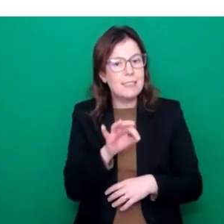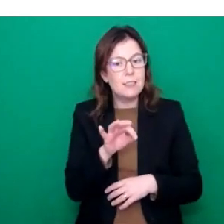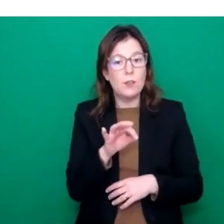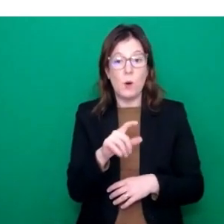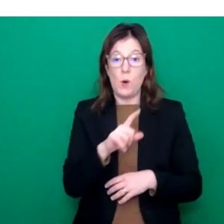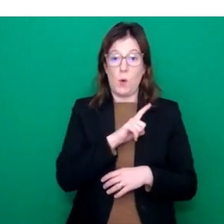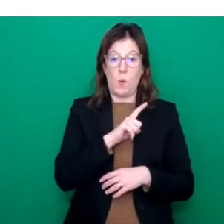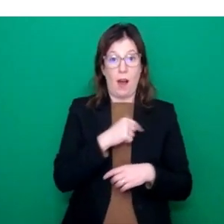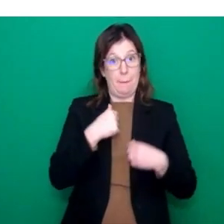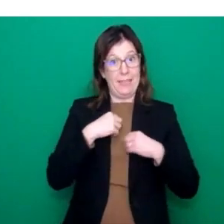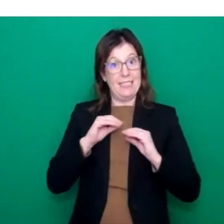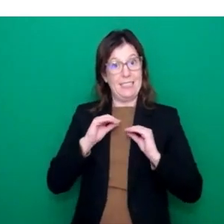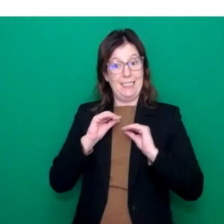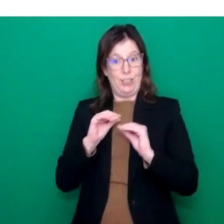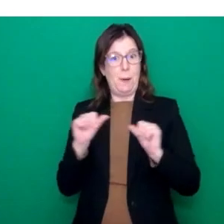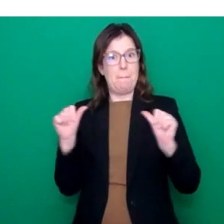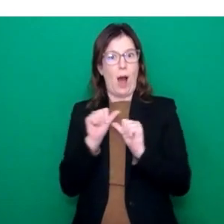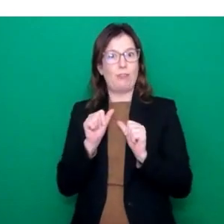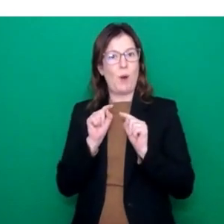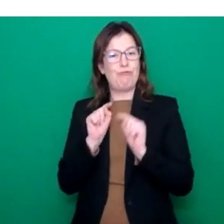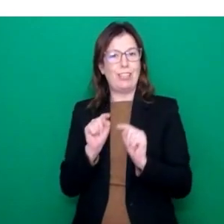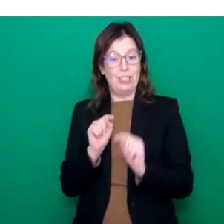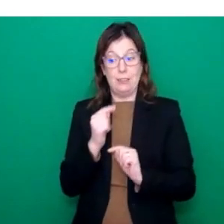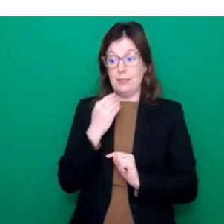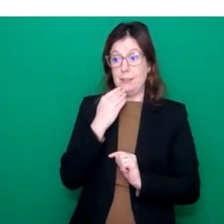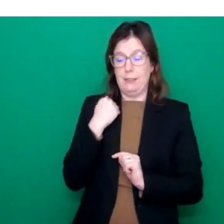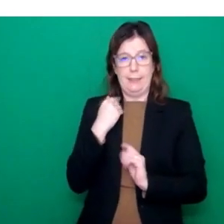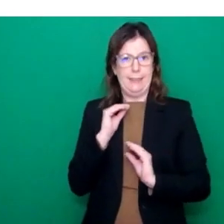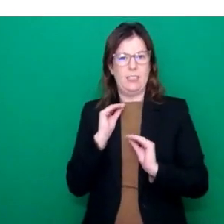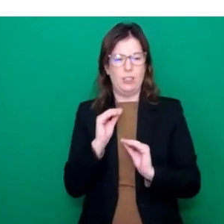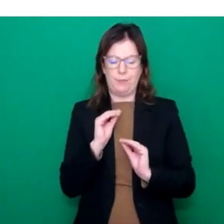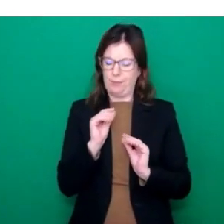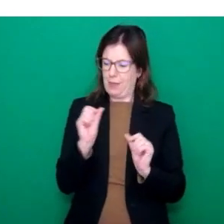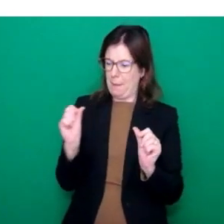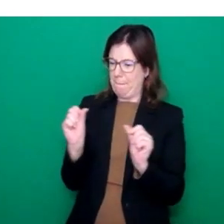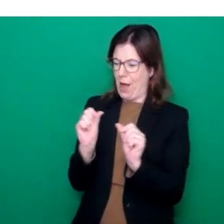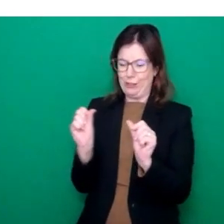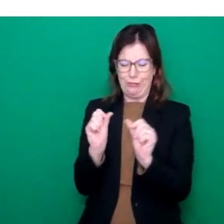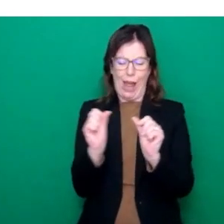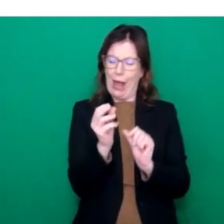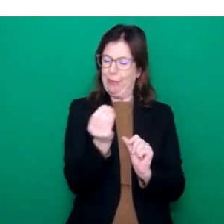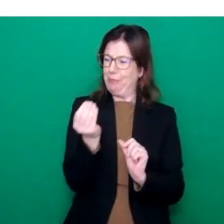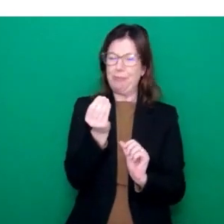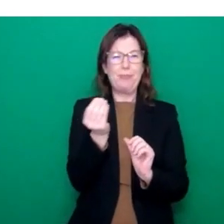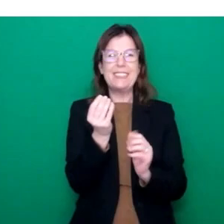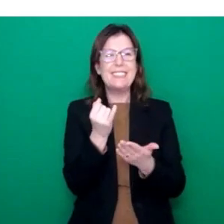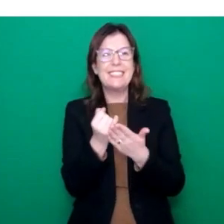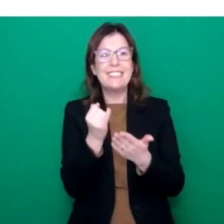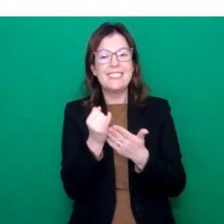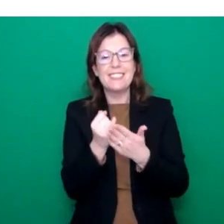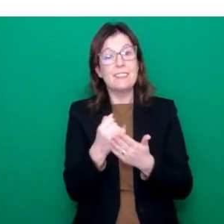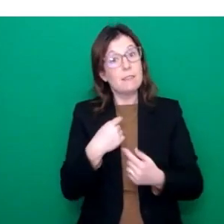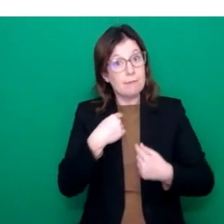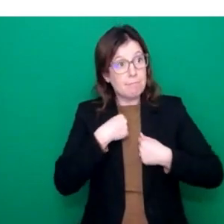teaching on microaggressions. And funny enough, the last time I was teaching it, I thought, this doesn't feel micro. And I think that's a developmental journey for